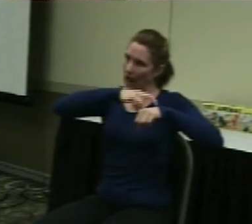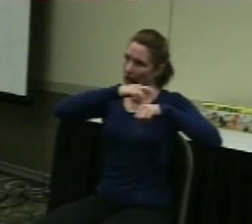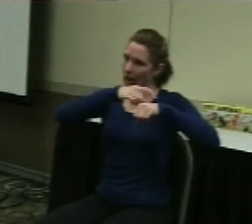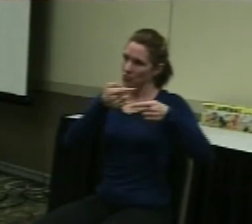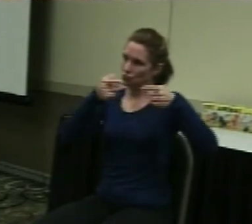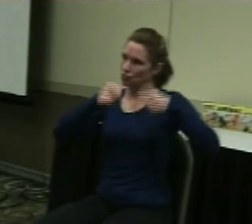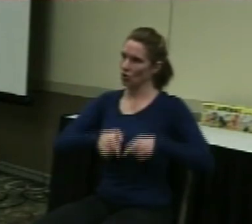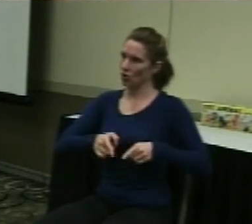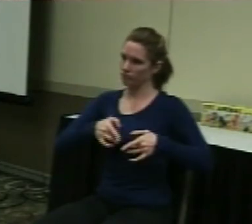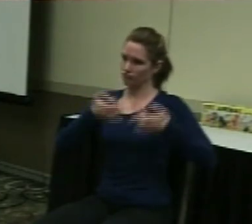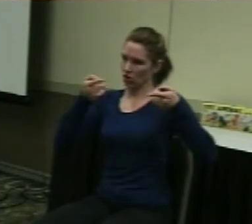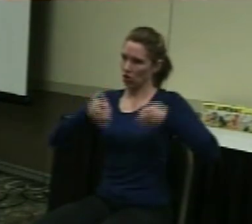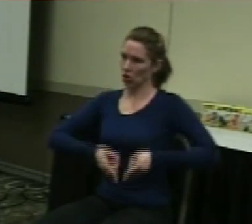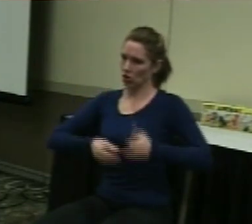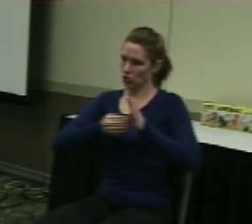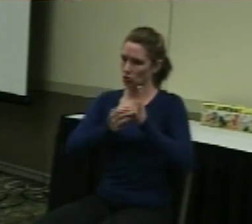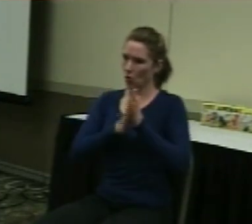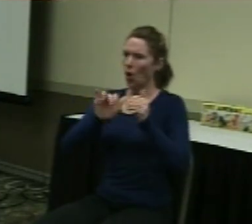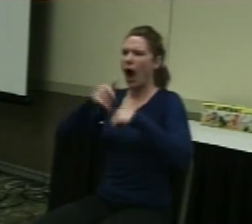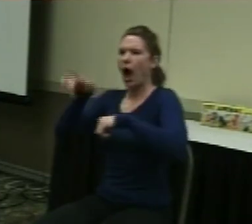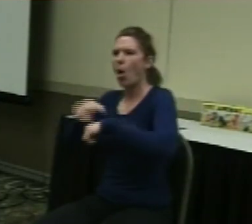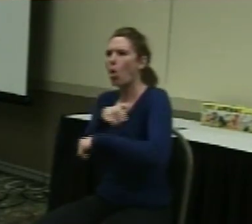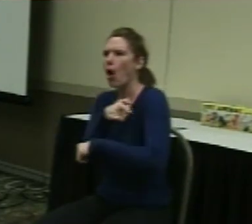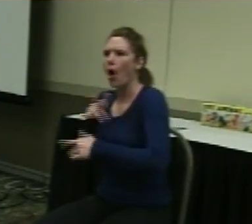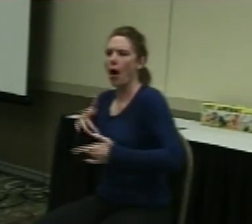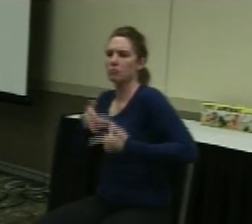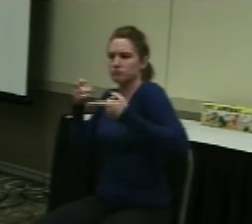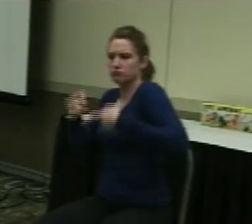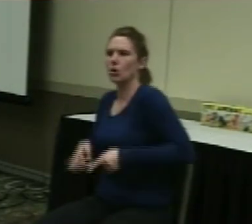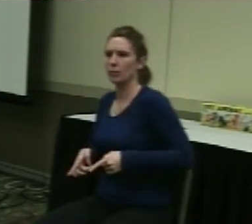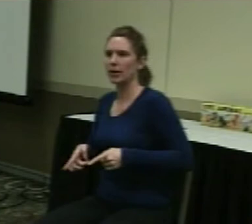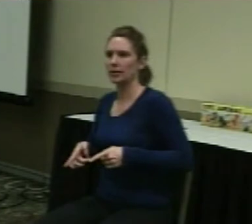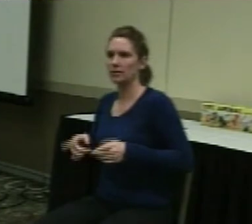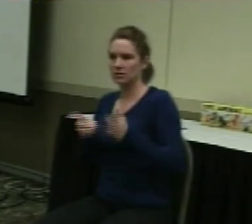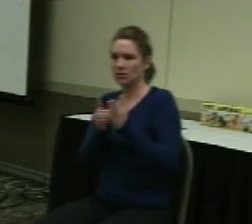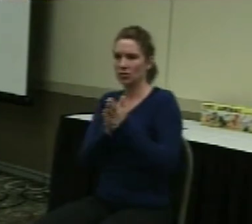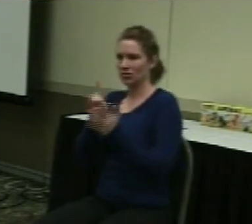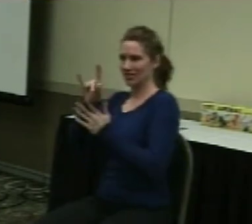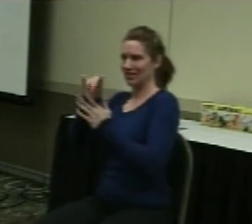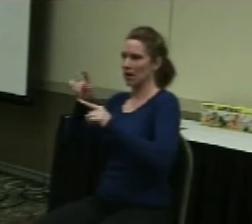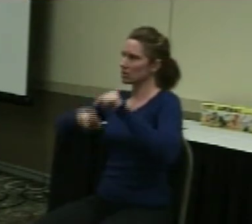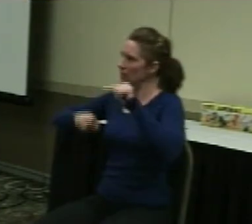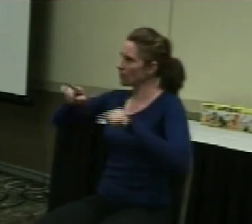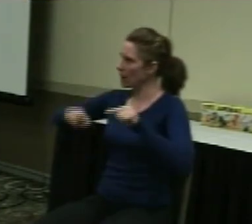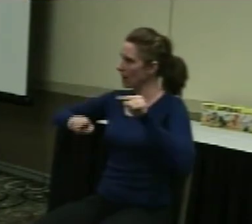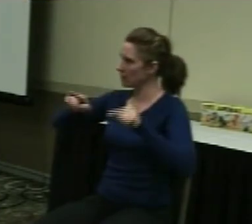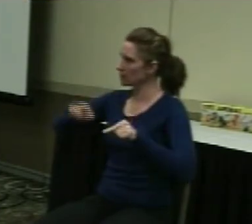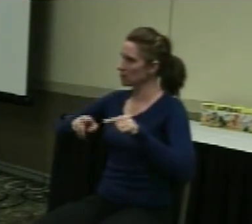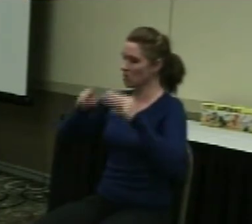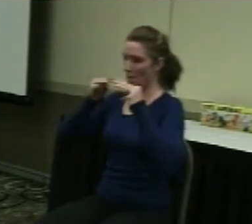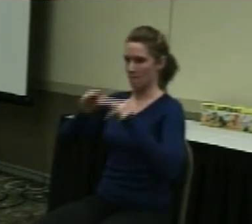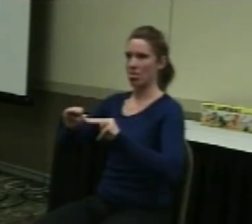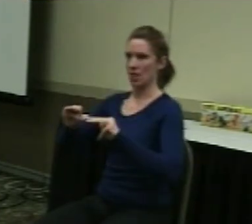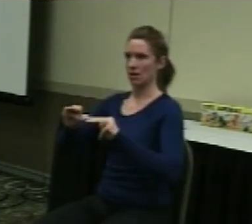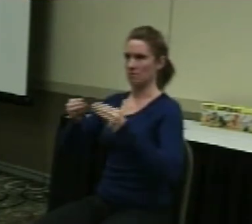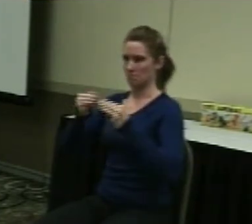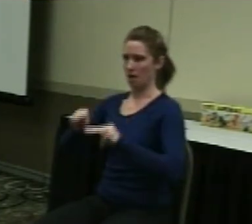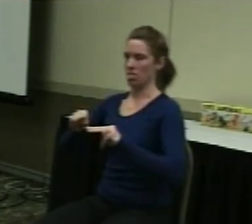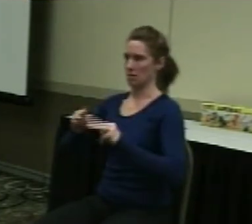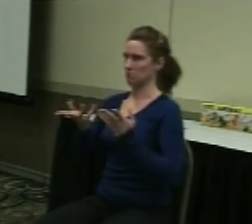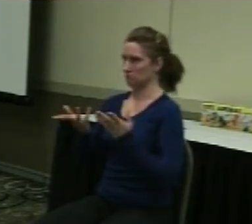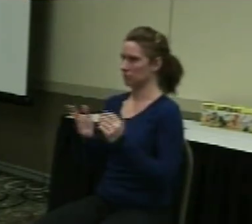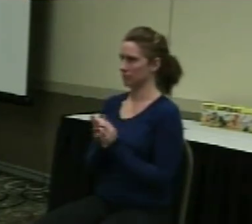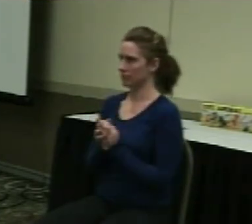something occurred or how long something occurred. It's very different data, So it's just methodology